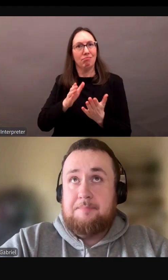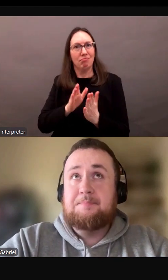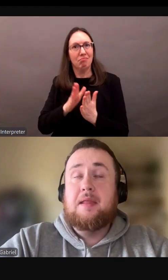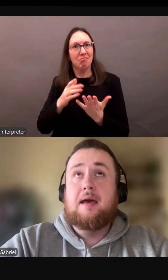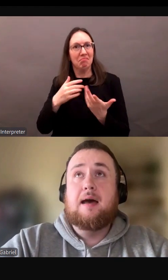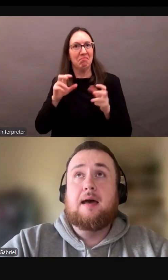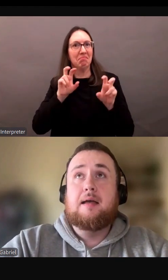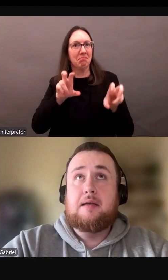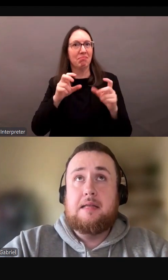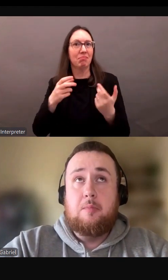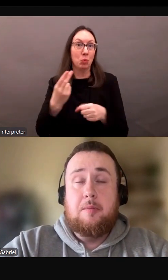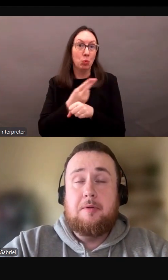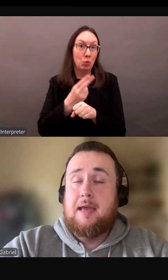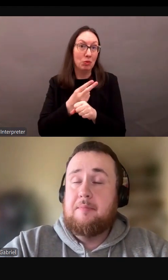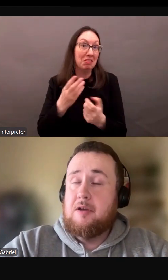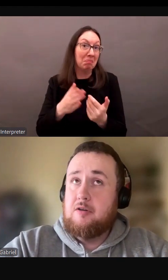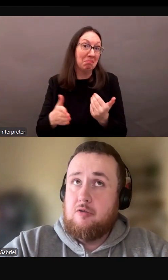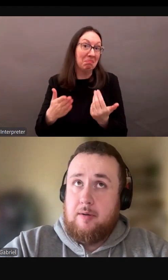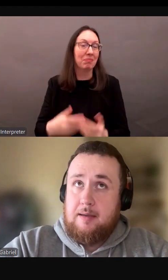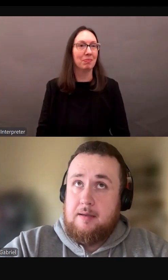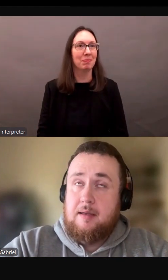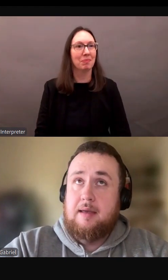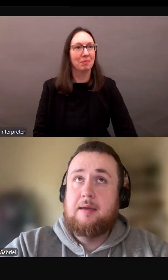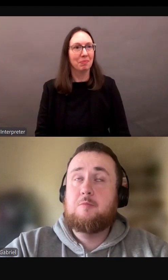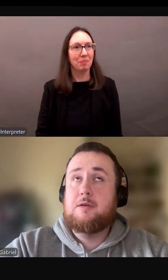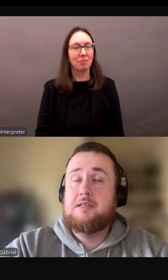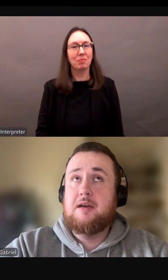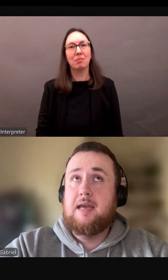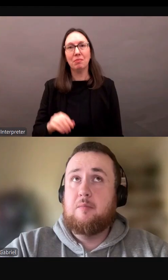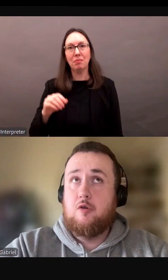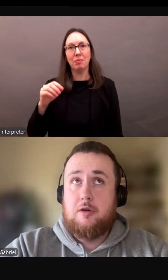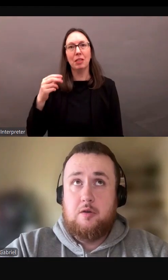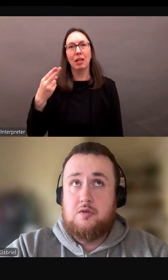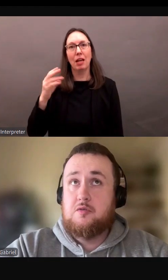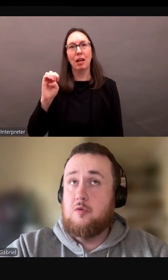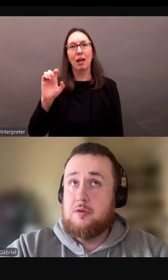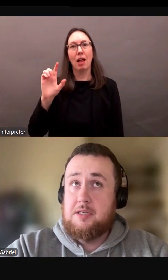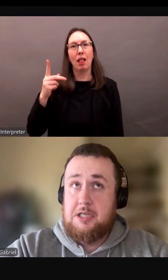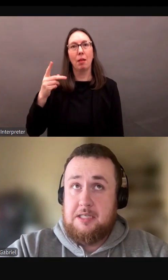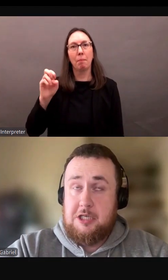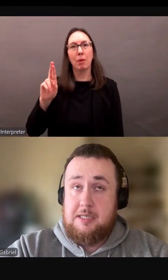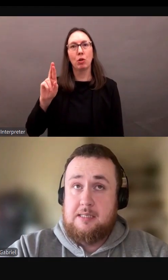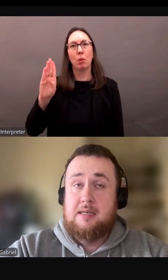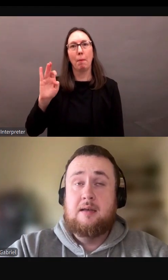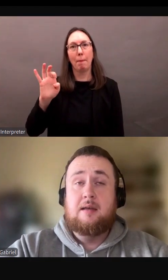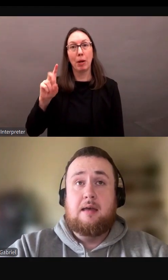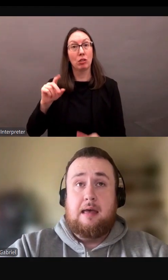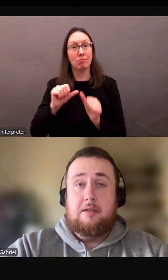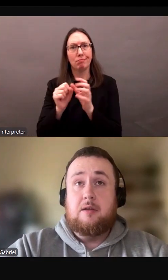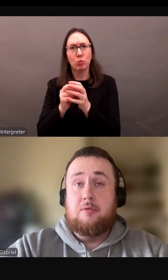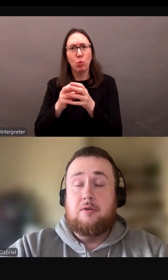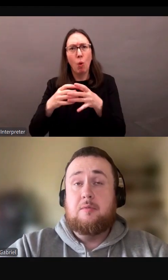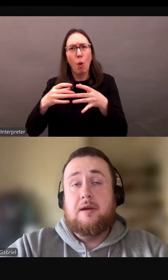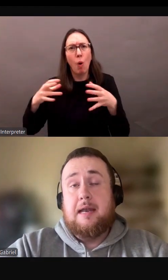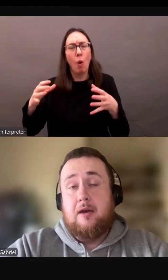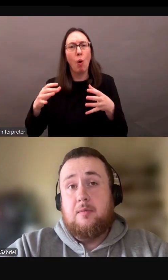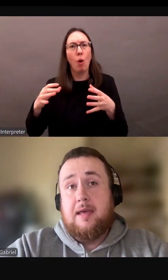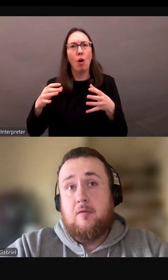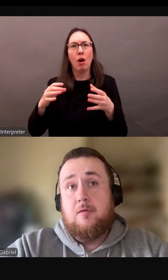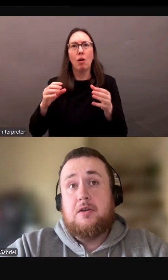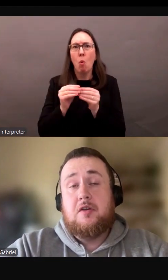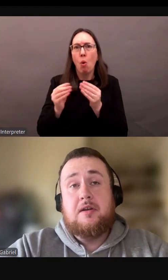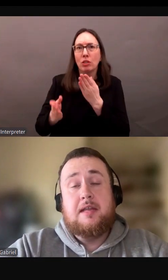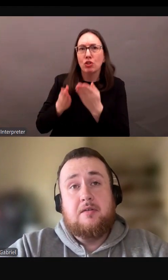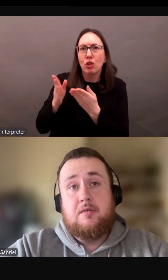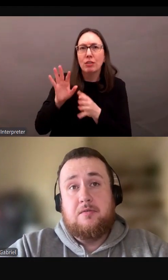bit. Helperbird kept on growing. We started getting more users, more suggestions, to the point where now we have